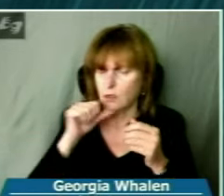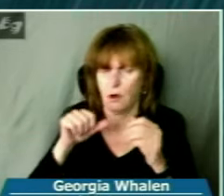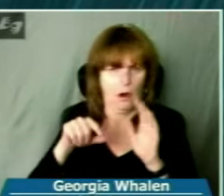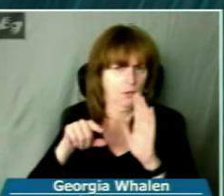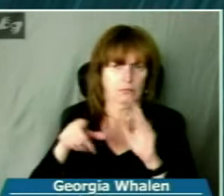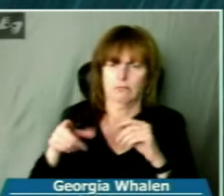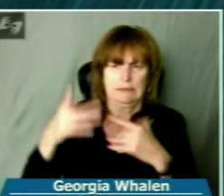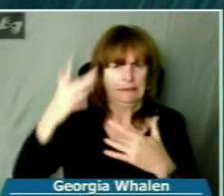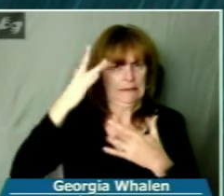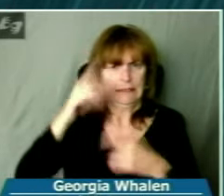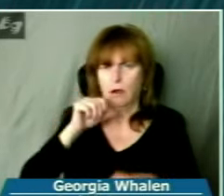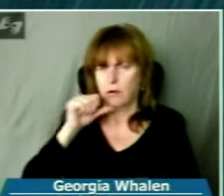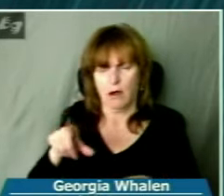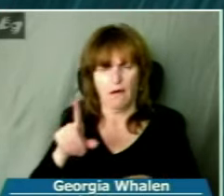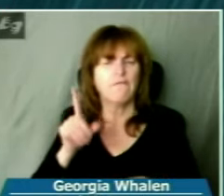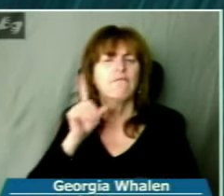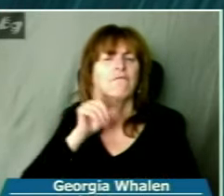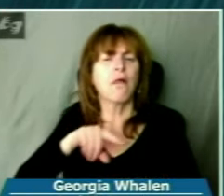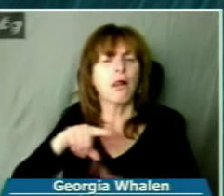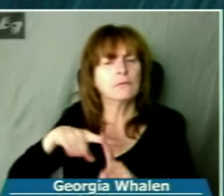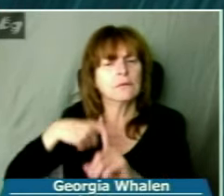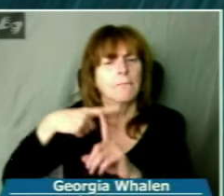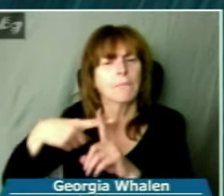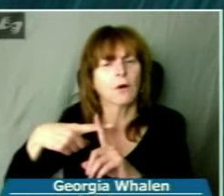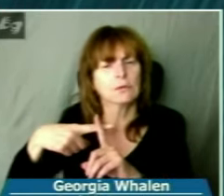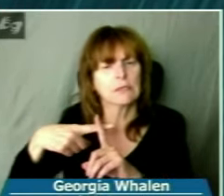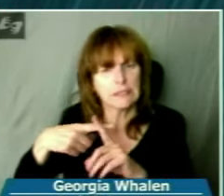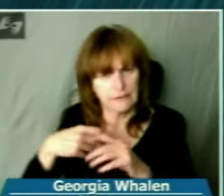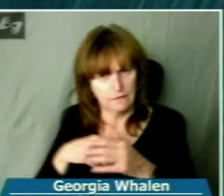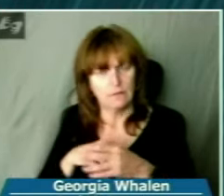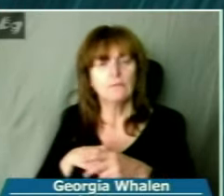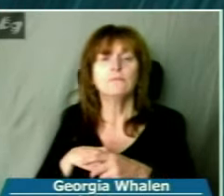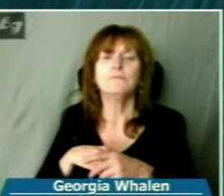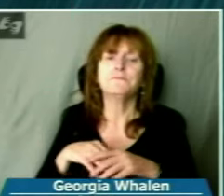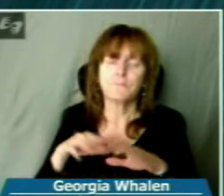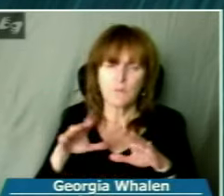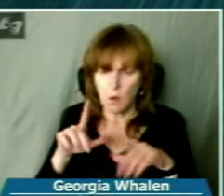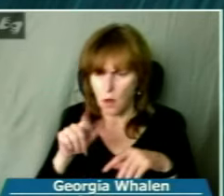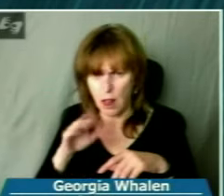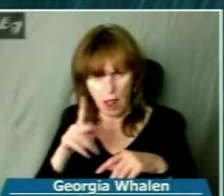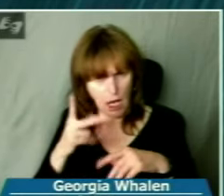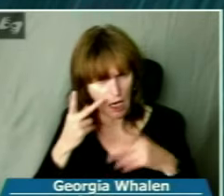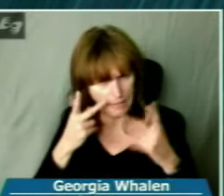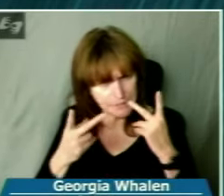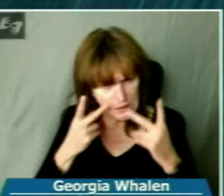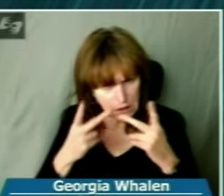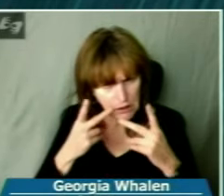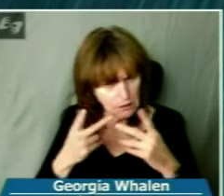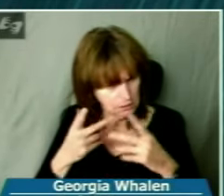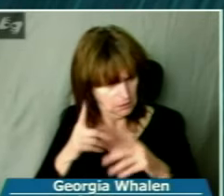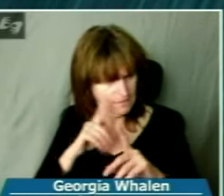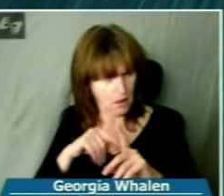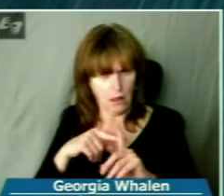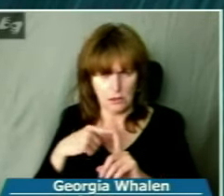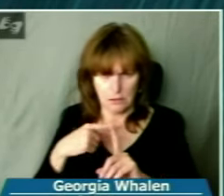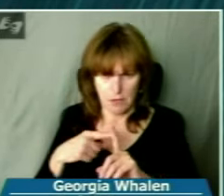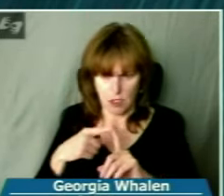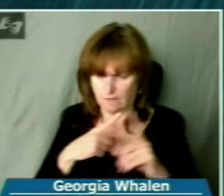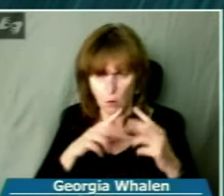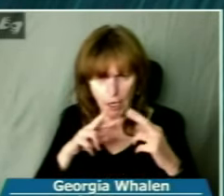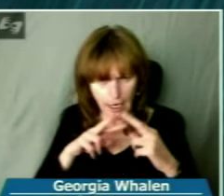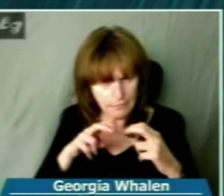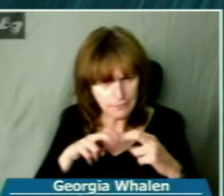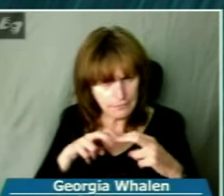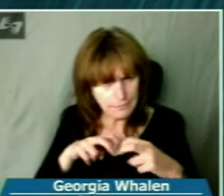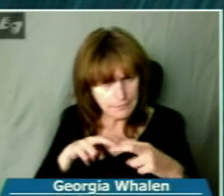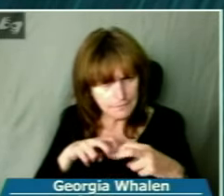false positives. So whenever they see an issue, they start to look to see how extensive it might be. And so they went through a lot more tests. And